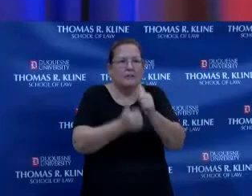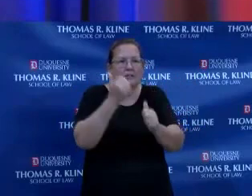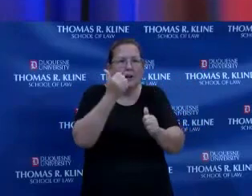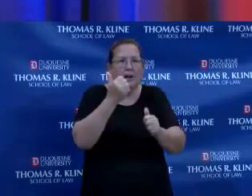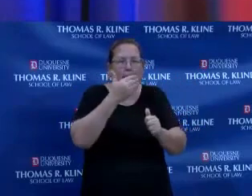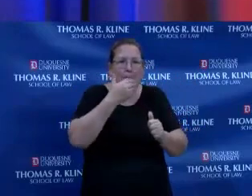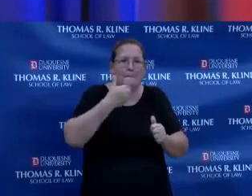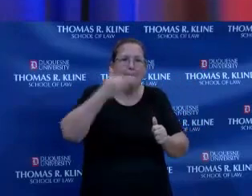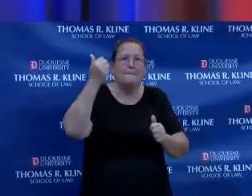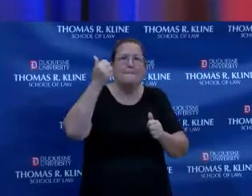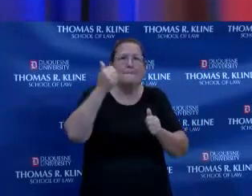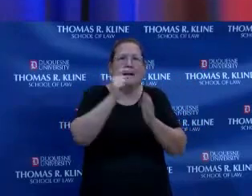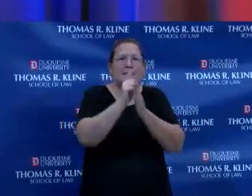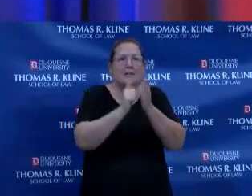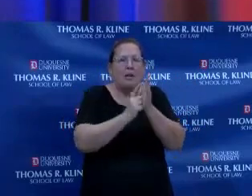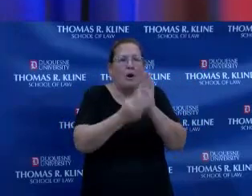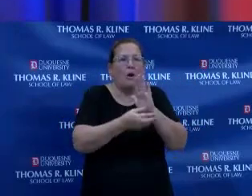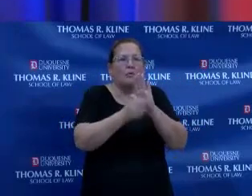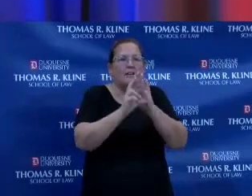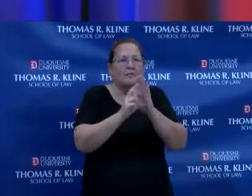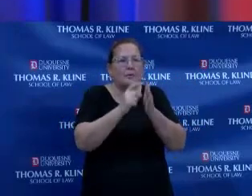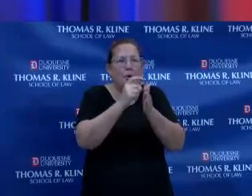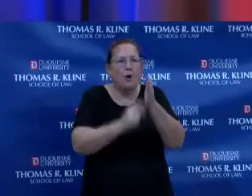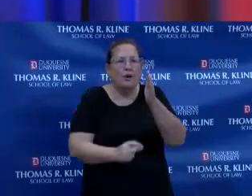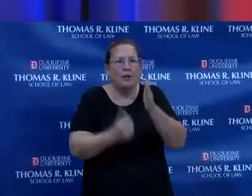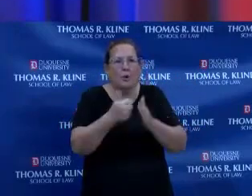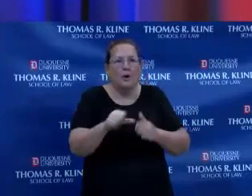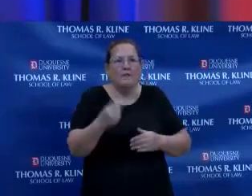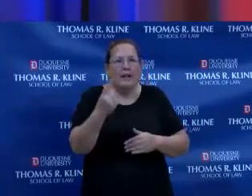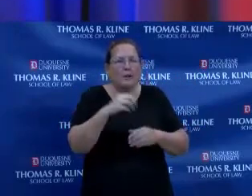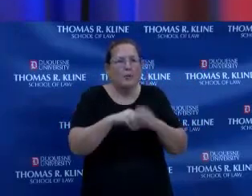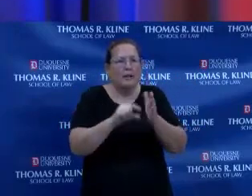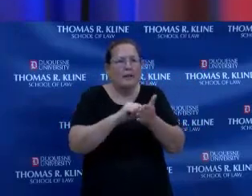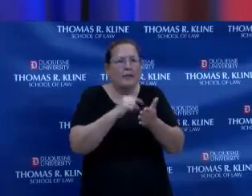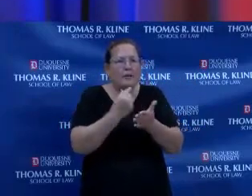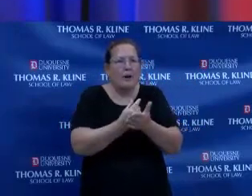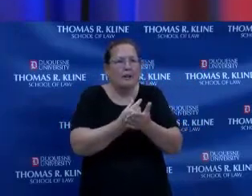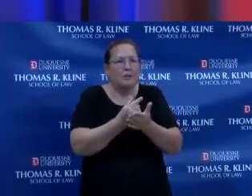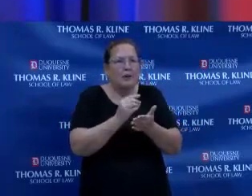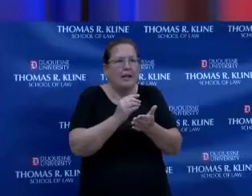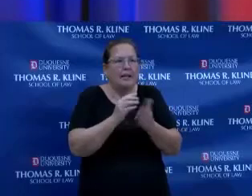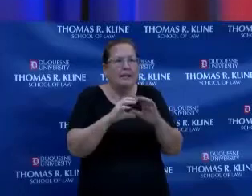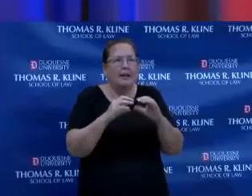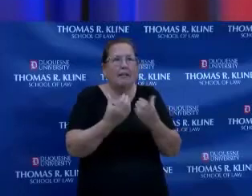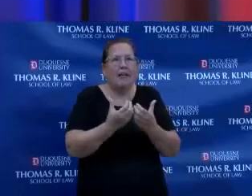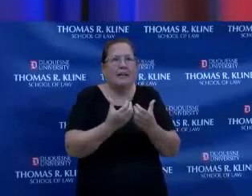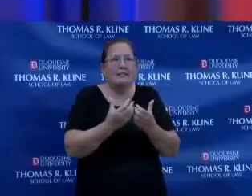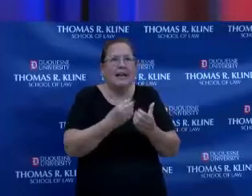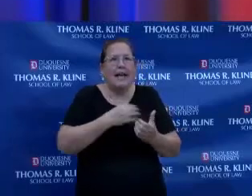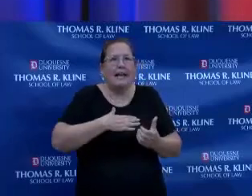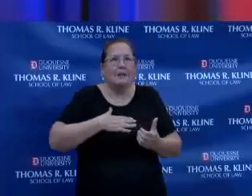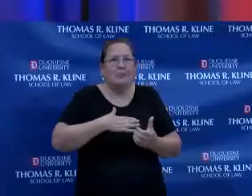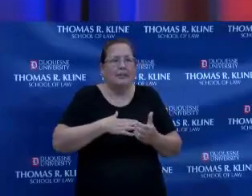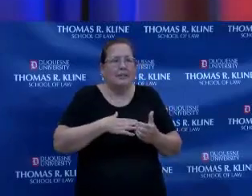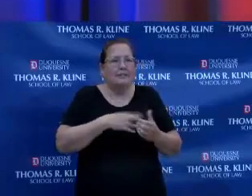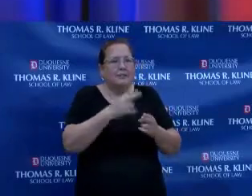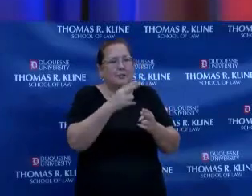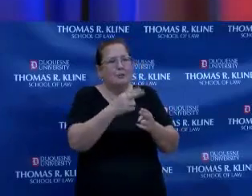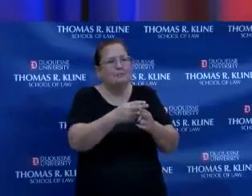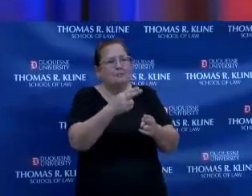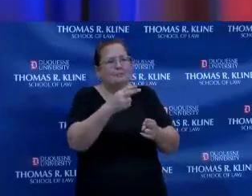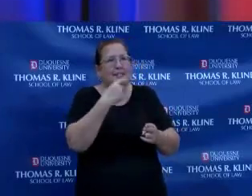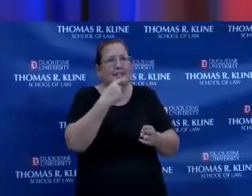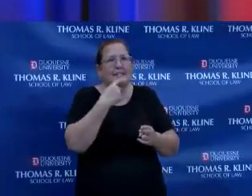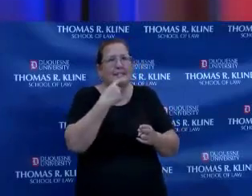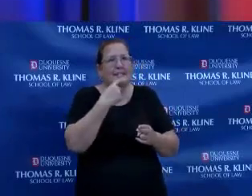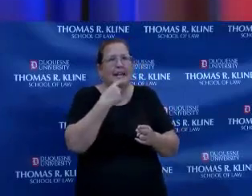outstanding published law review article in any of anybody in the graduating class. And I'm very pleased to announce that this year's recipient of the Dr.